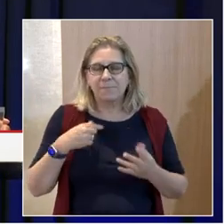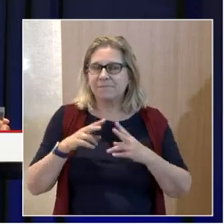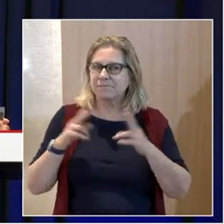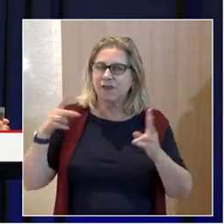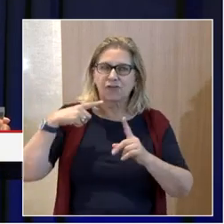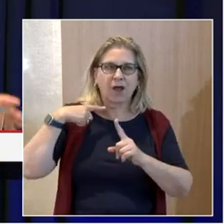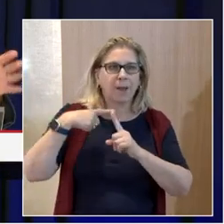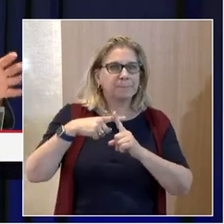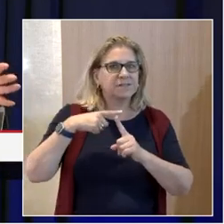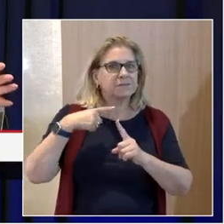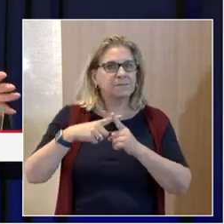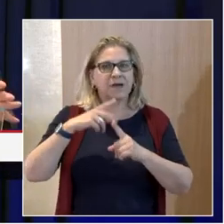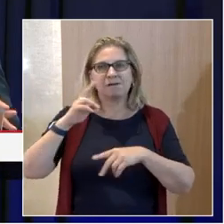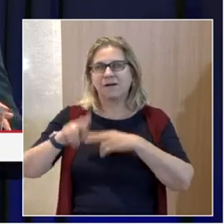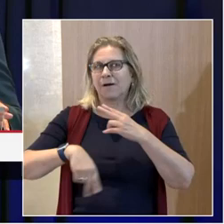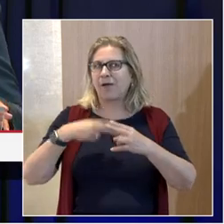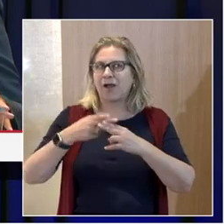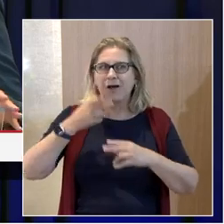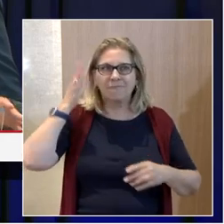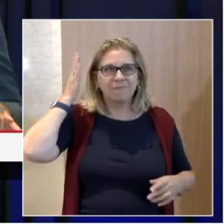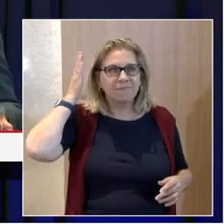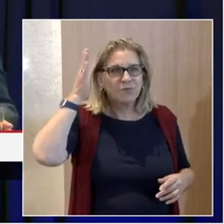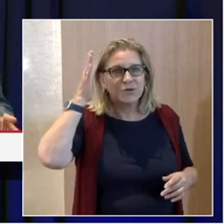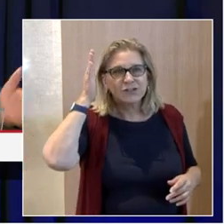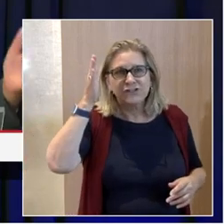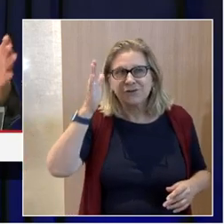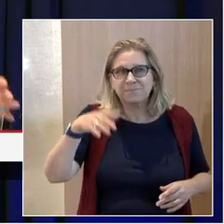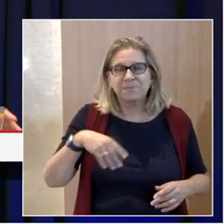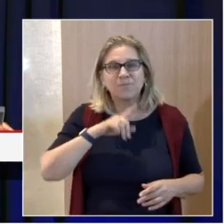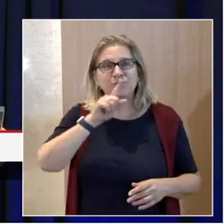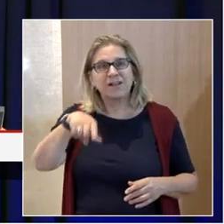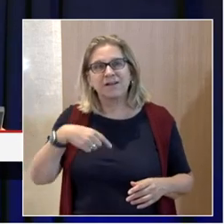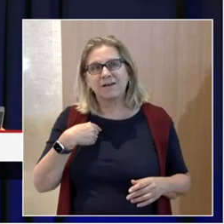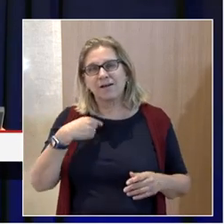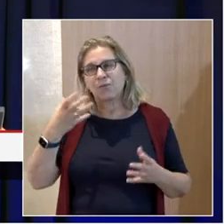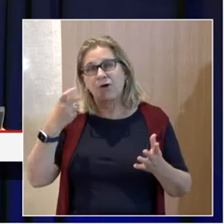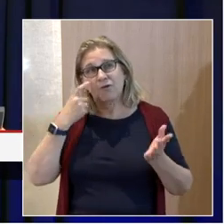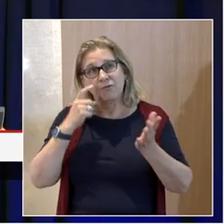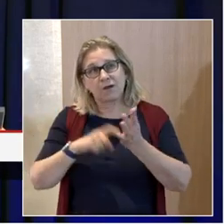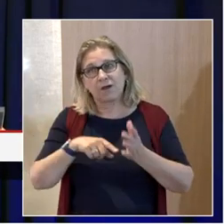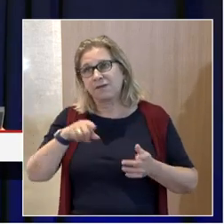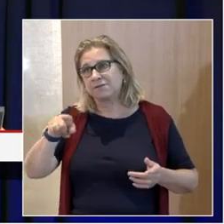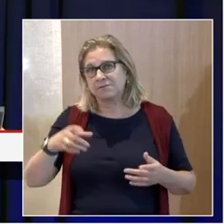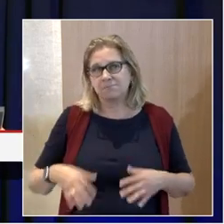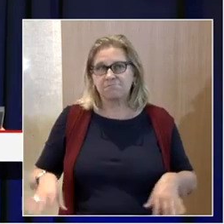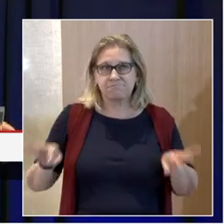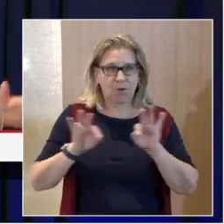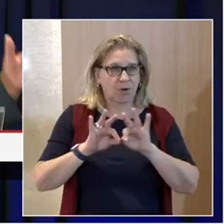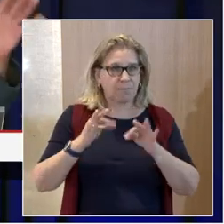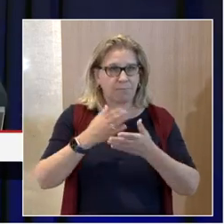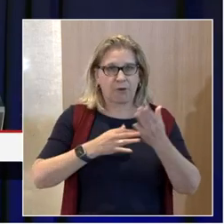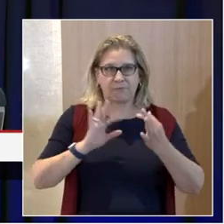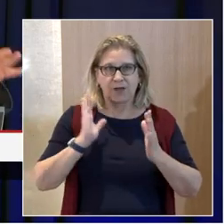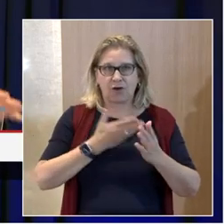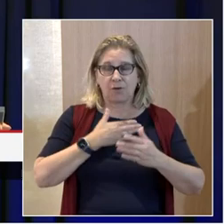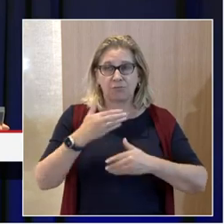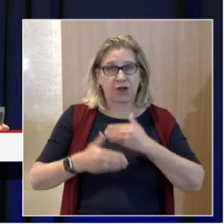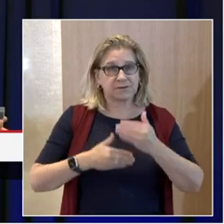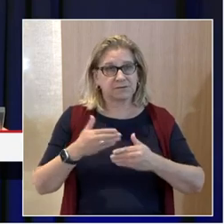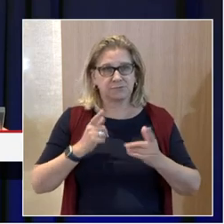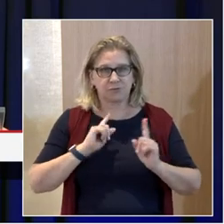and recognize that this is an important part of the process, hearing from you, engaging with you, and turning